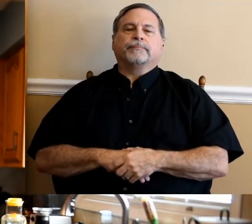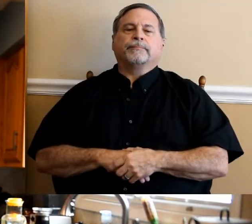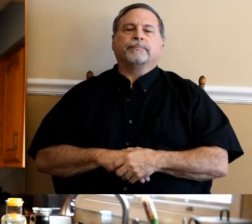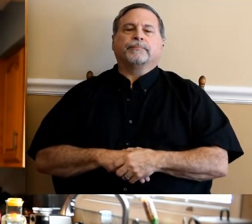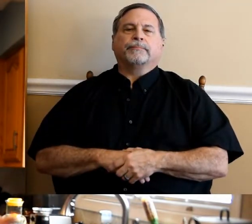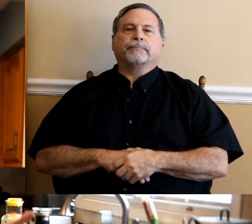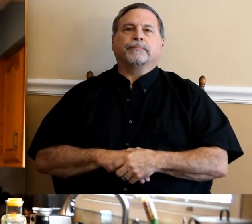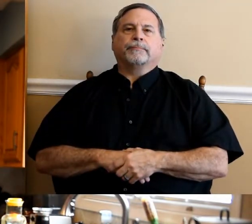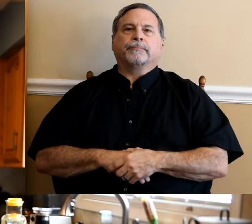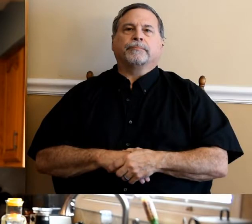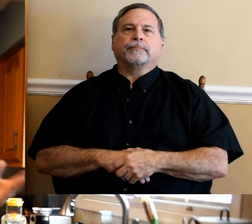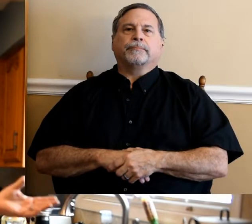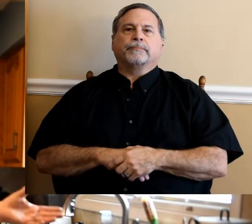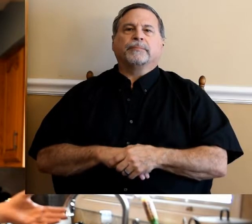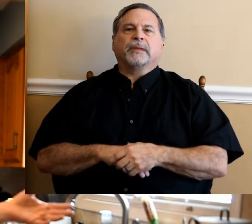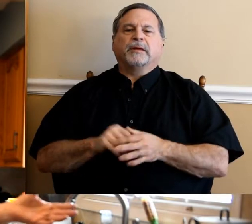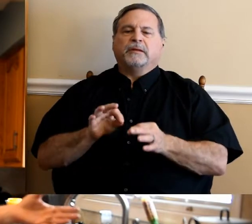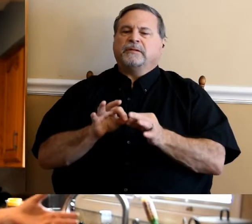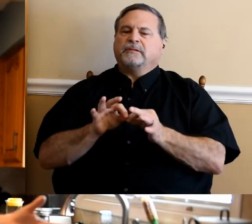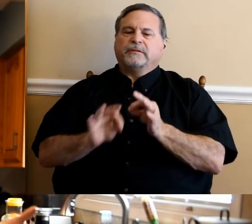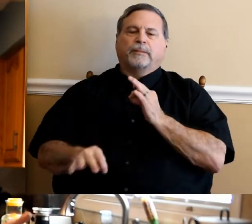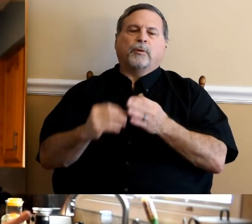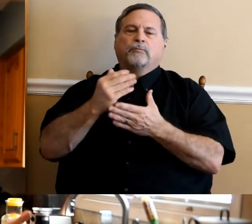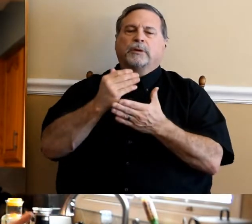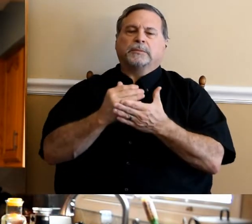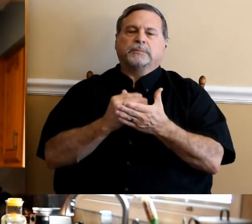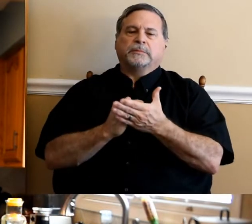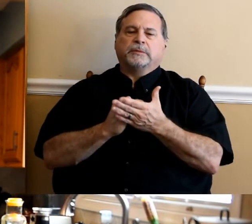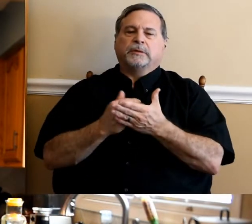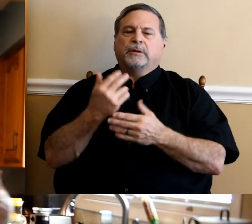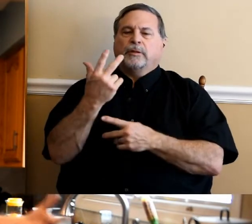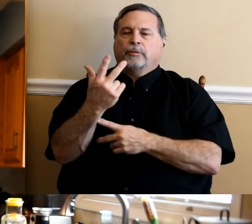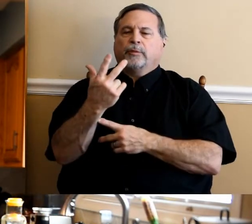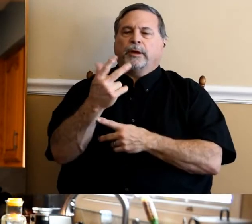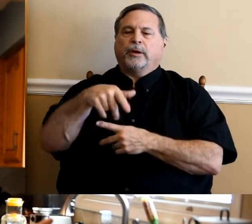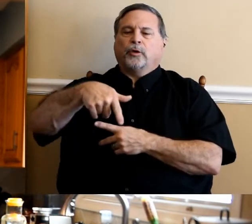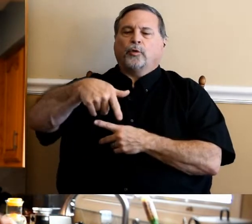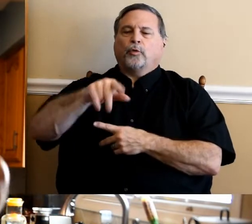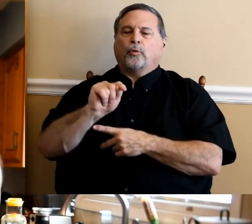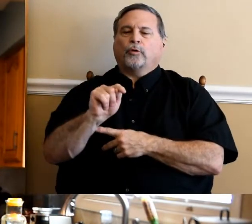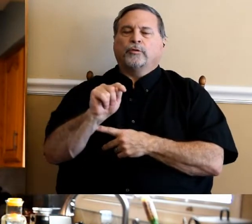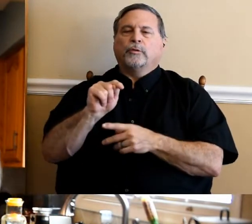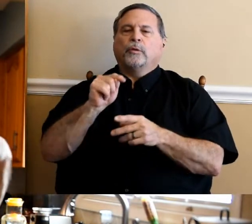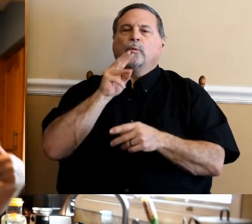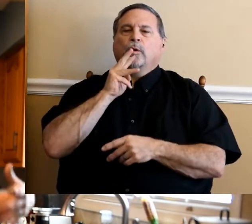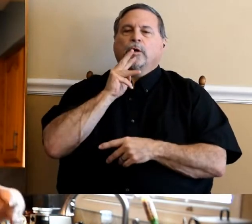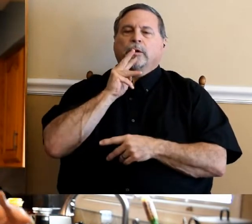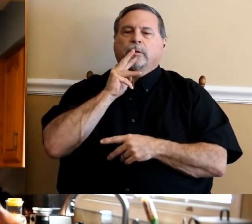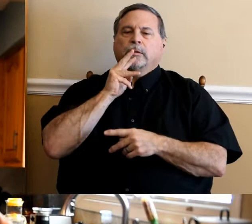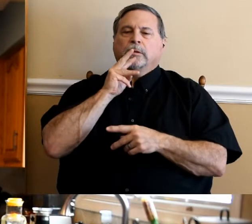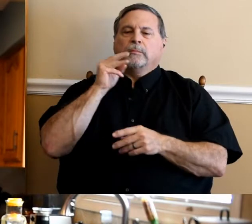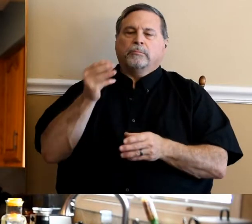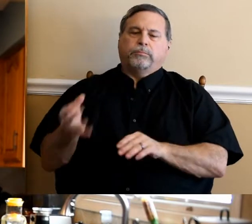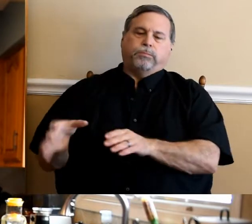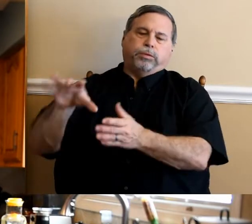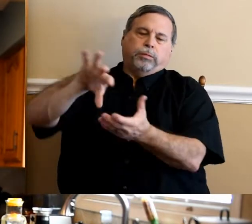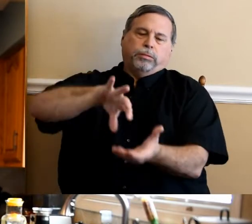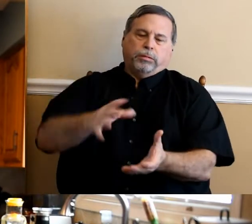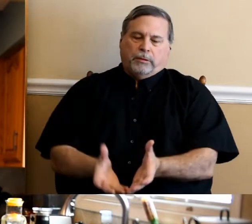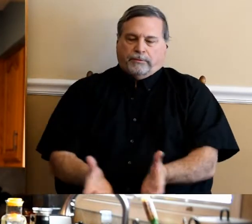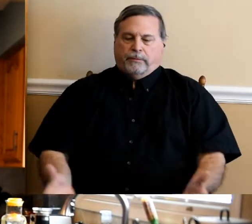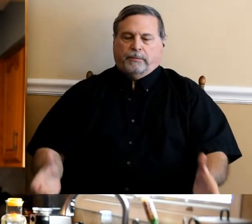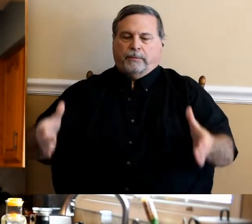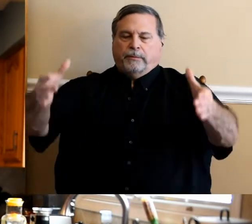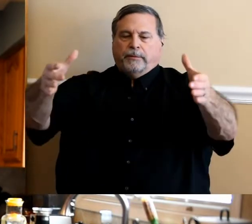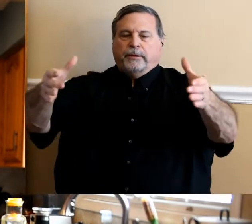together. And it's a very simple recipe. You're going to take 3 quarts of water, put it in a big pan, like